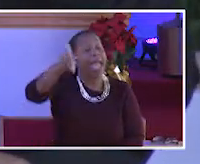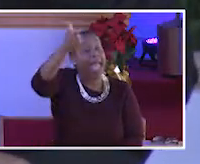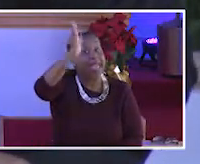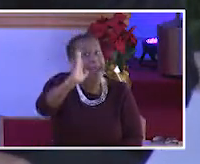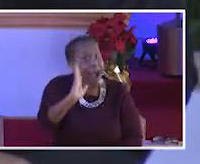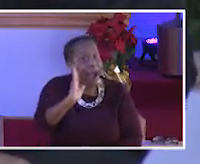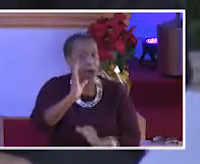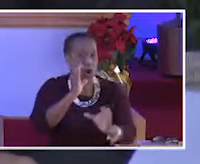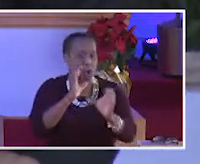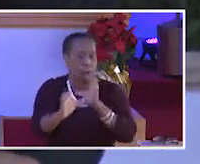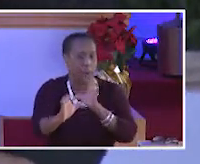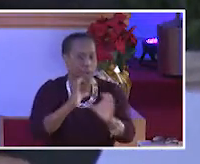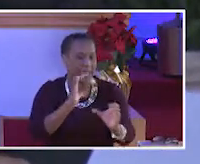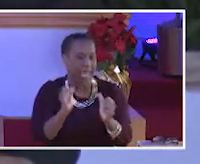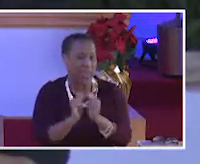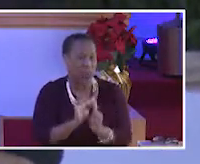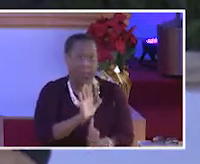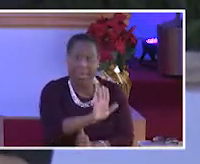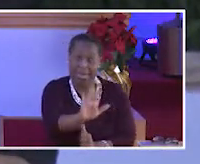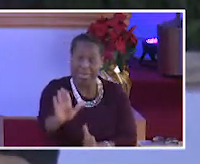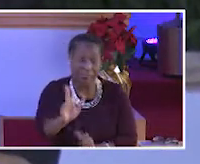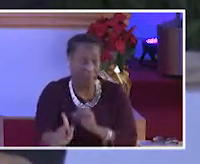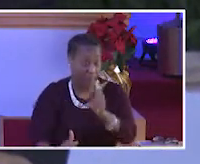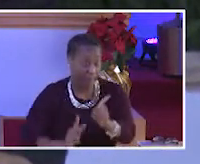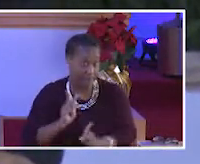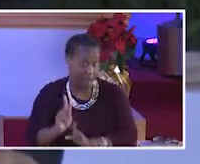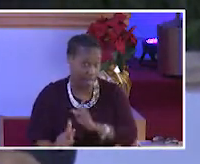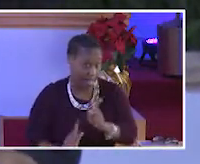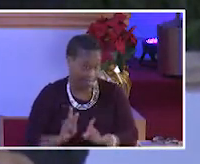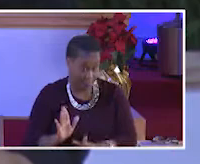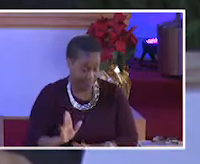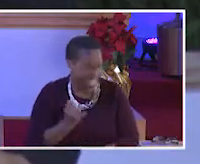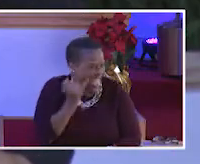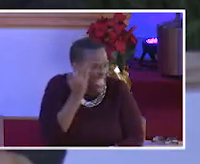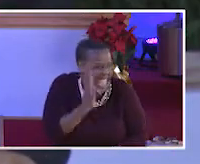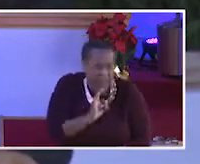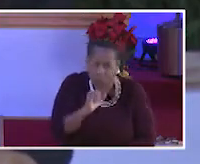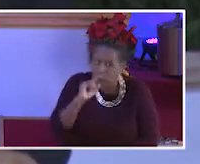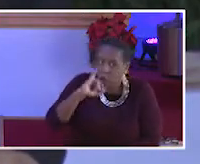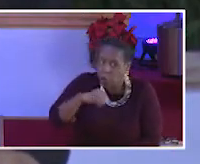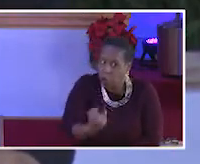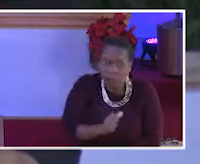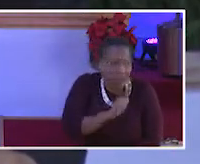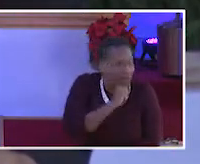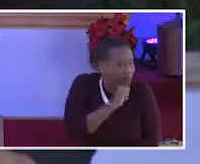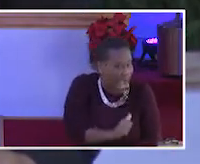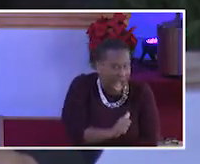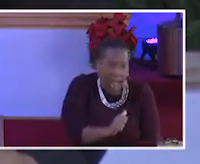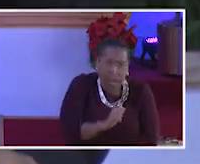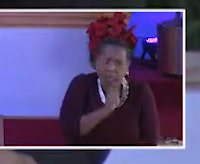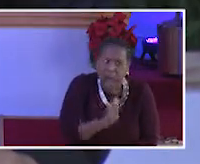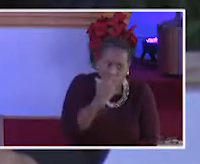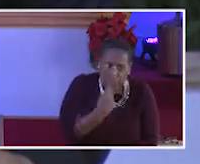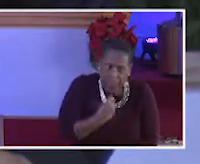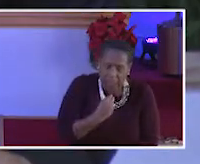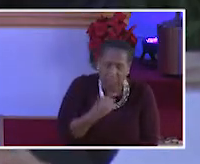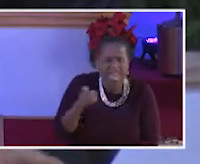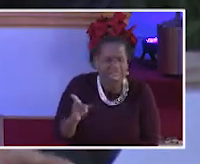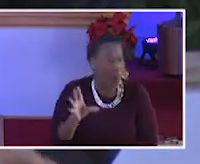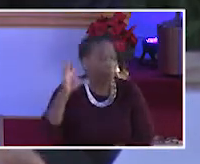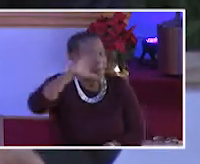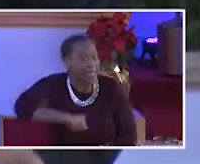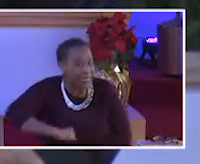people. Just imagine, had Joseph not gone to sleep, he would have missed out on participating